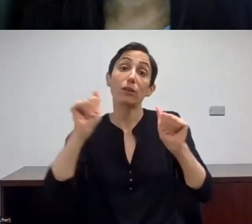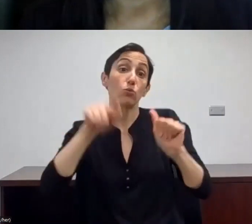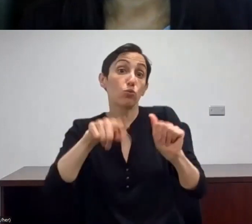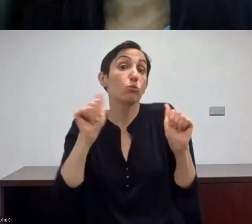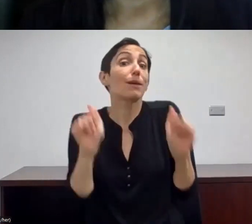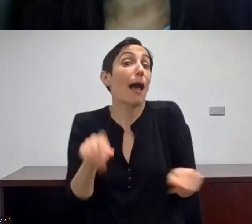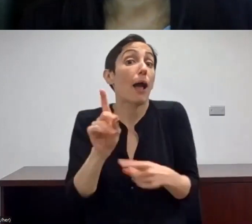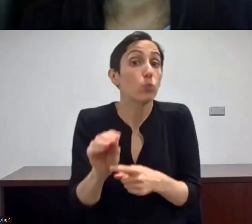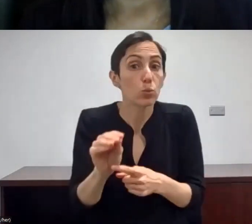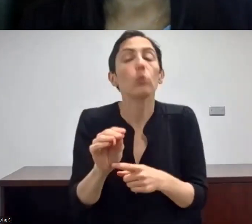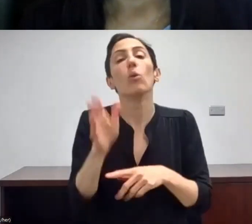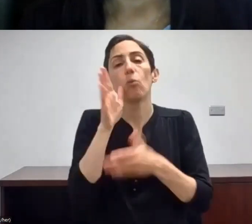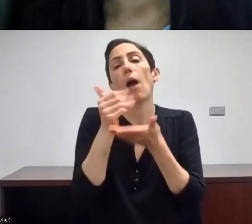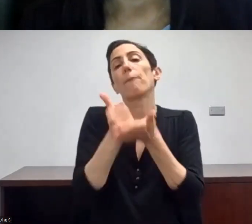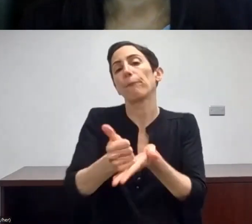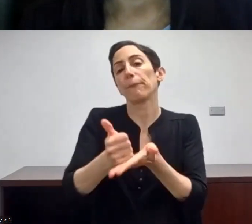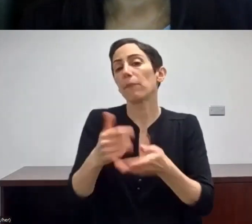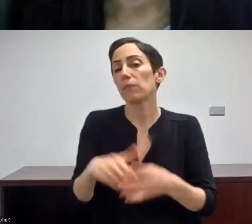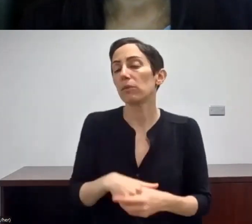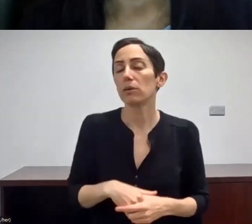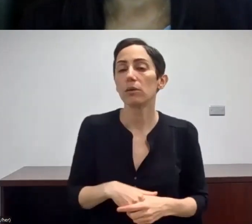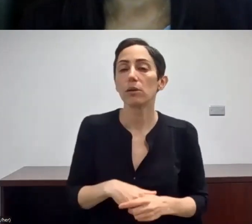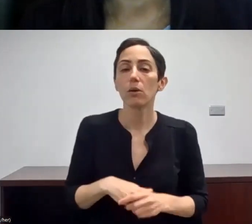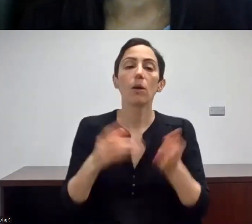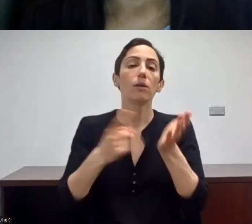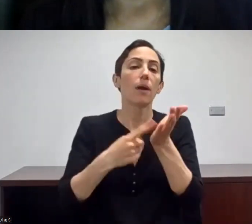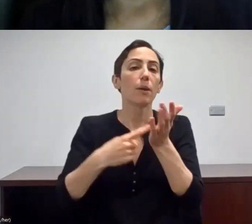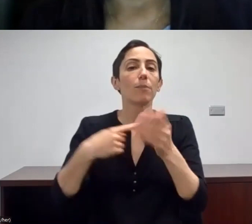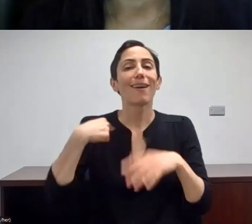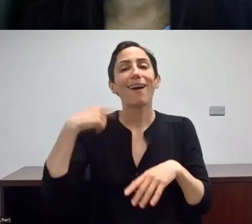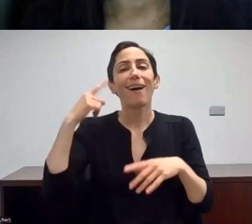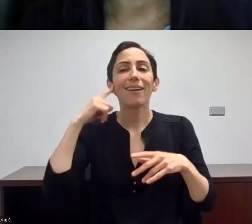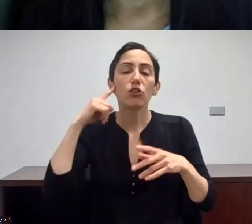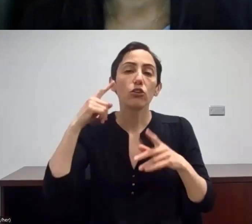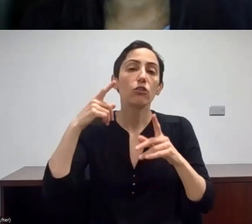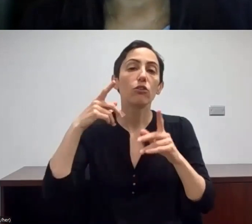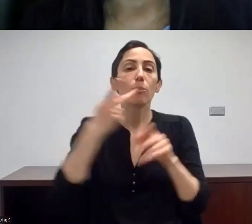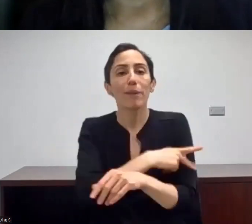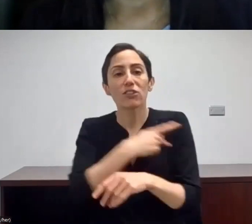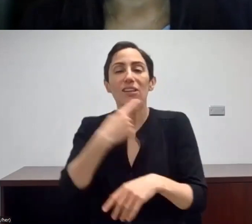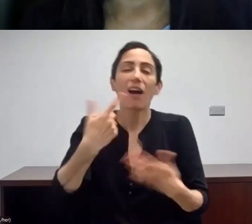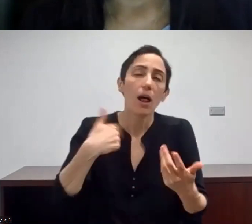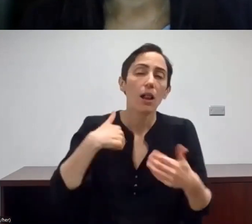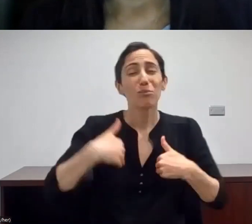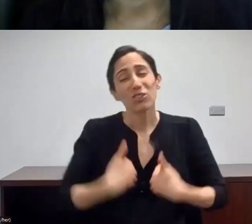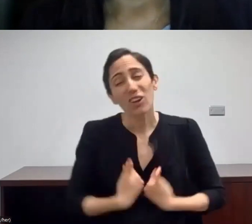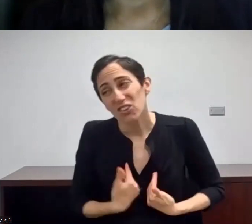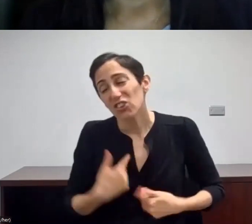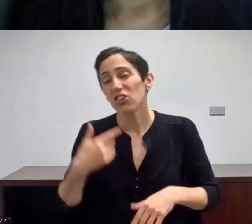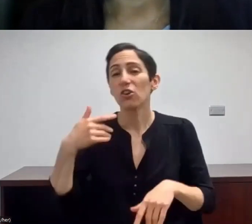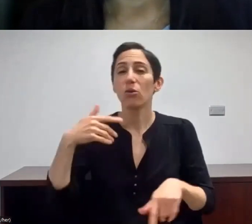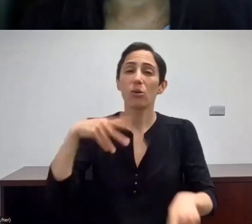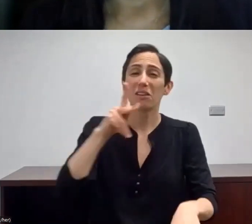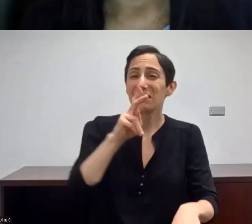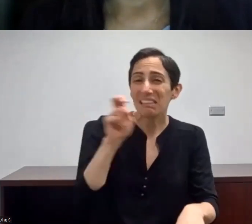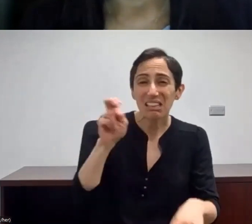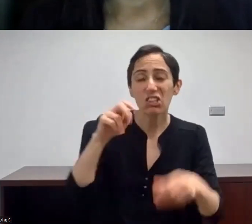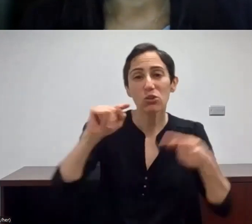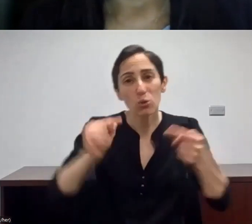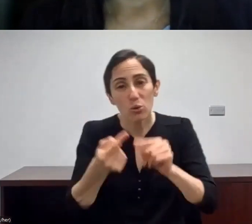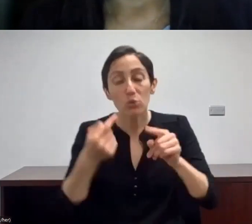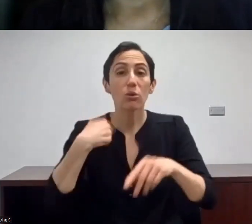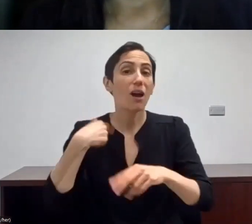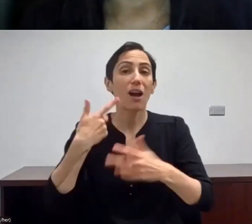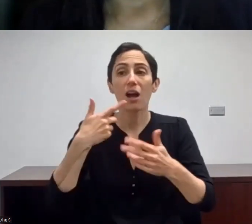your outcomes are. And so sometimes I hear I'm very tired, or I have a knee problem, or I'm not able to get out of a chair. But even if